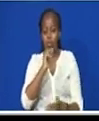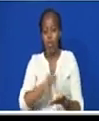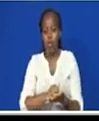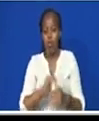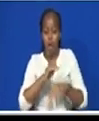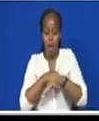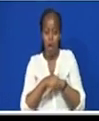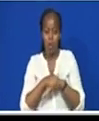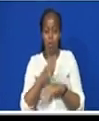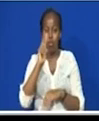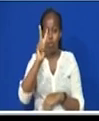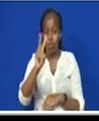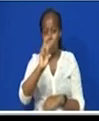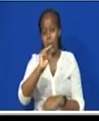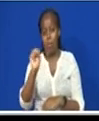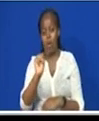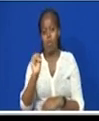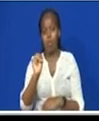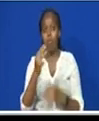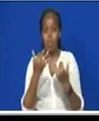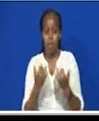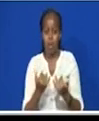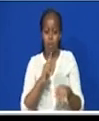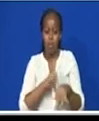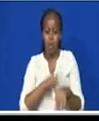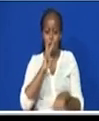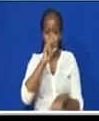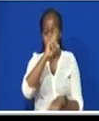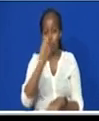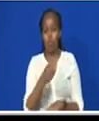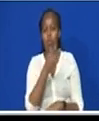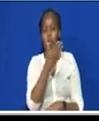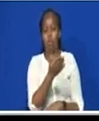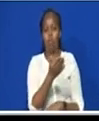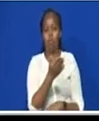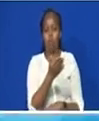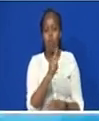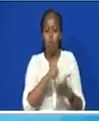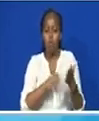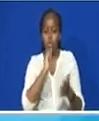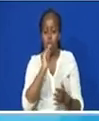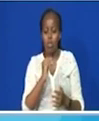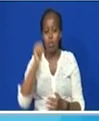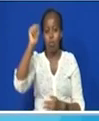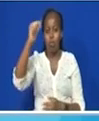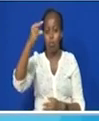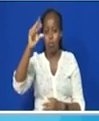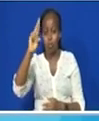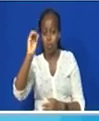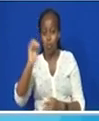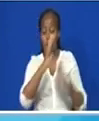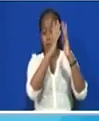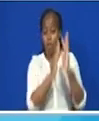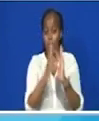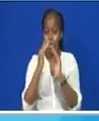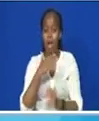marks. Now, when looking at this question, what is agroforestry?